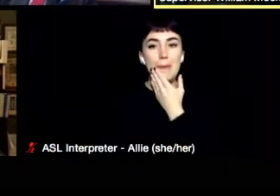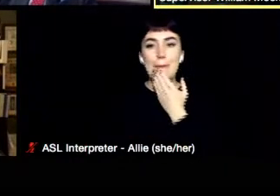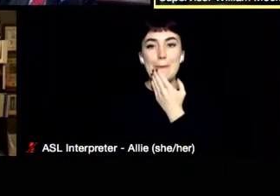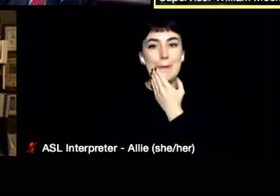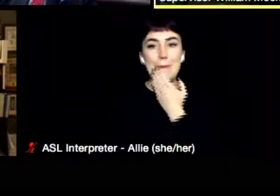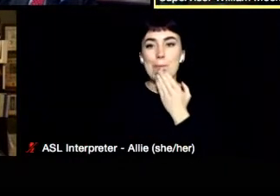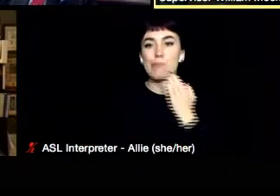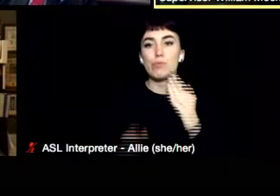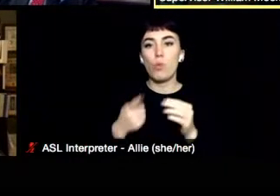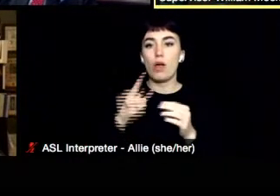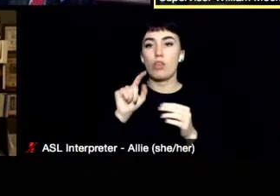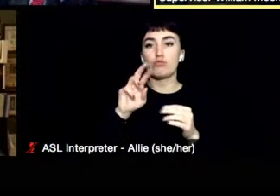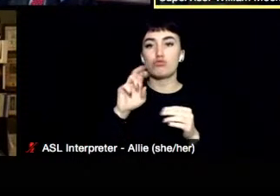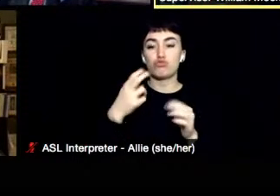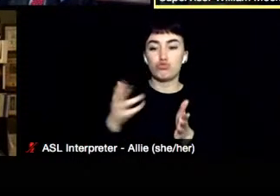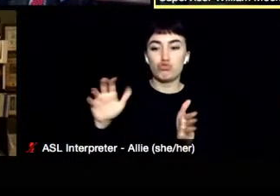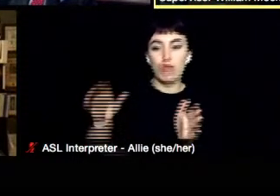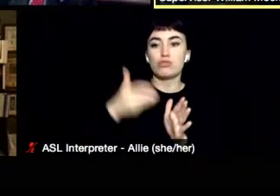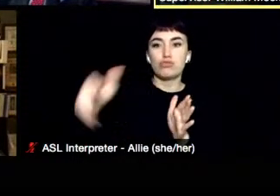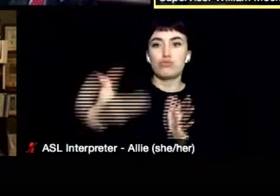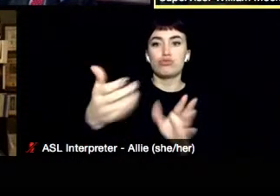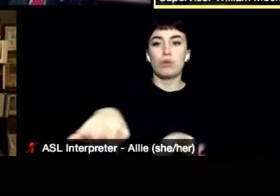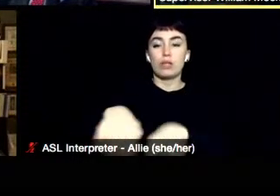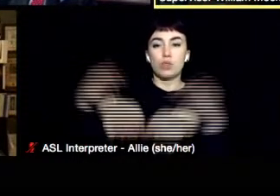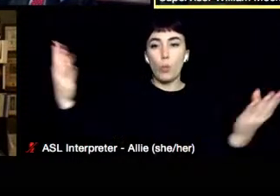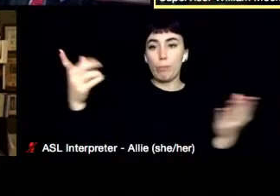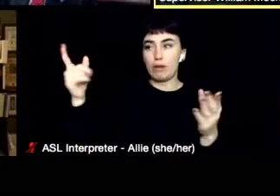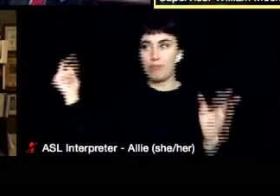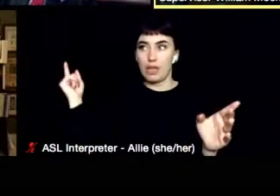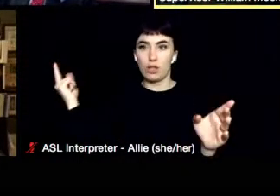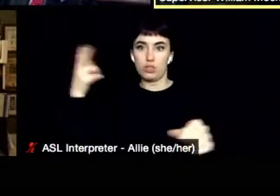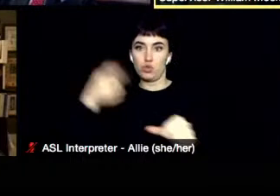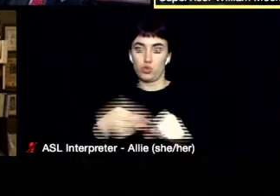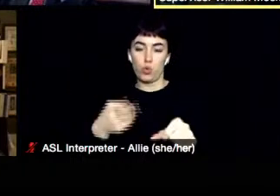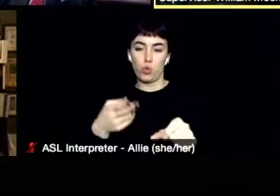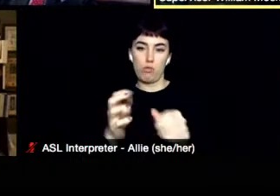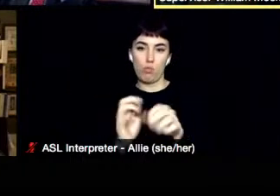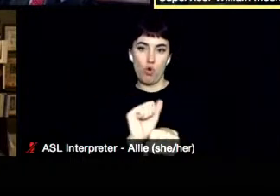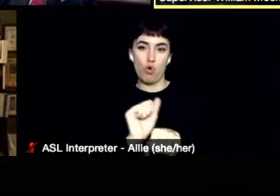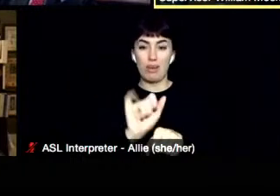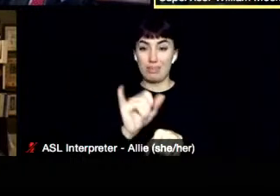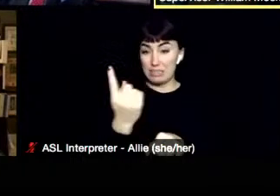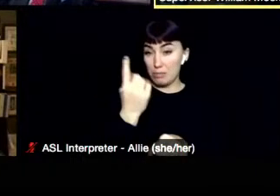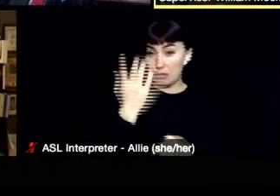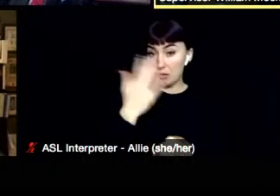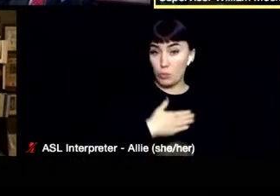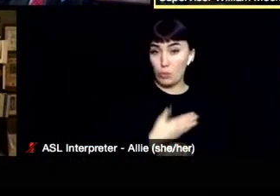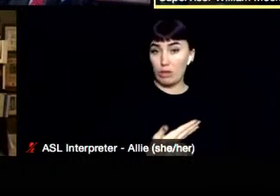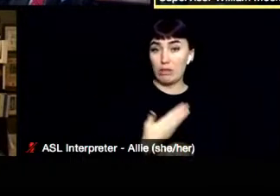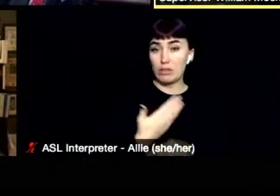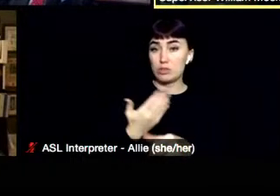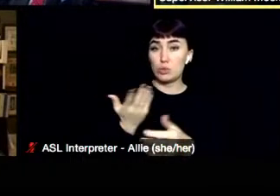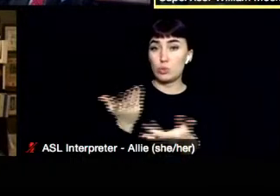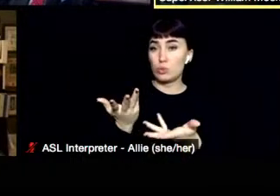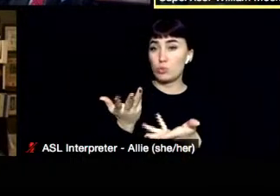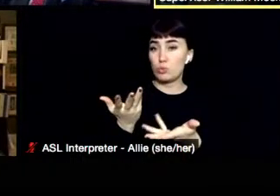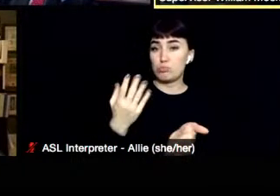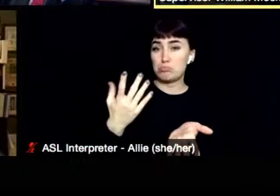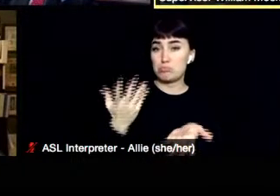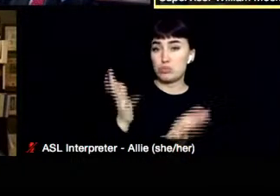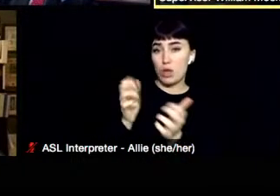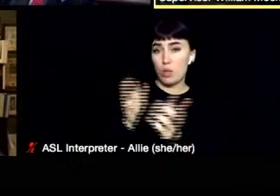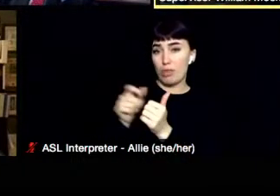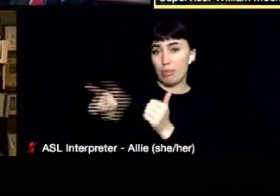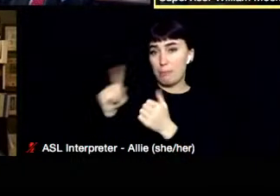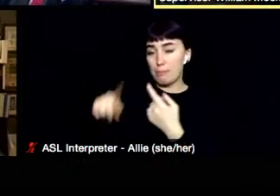trenches is open. So is that something that you're at least going to be willing to talk to them and